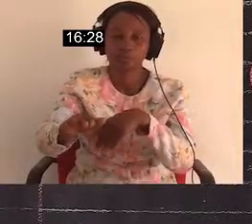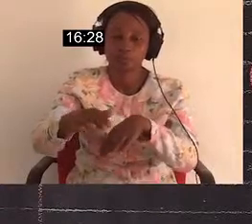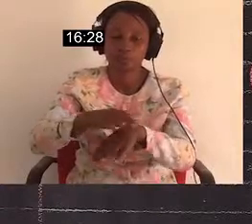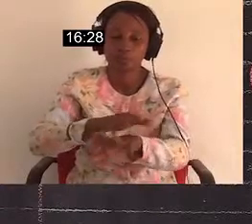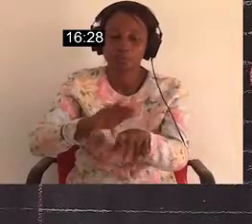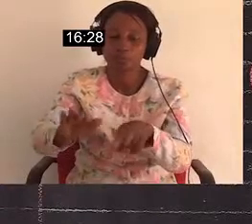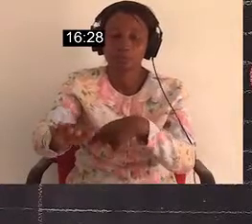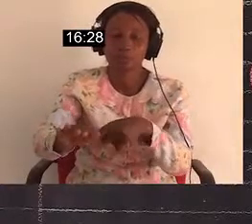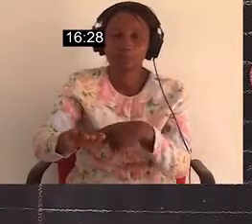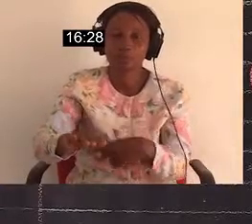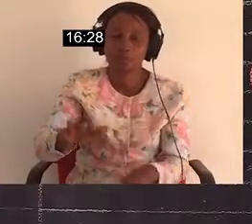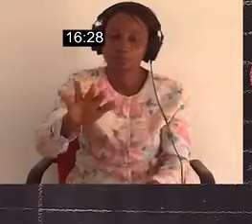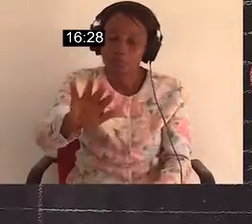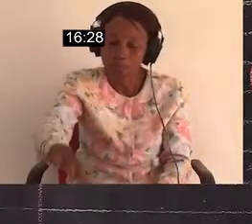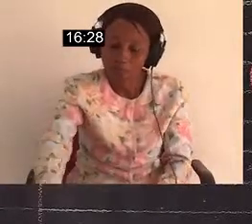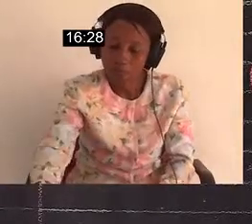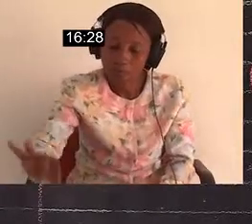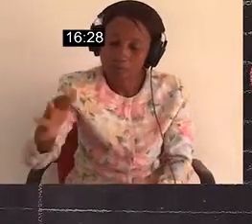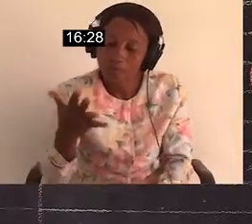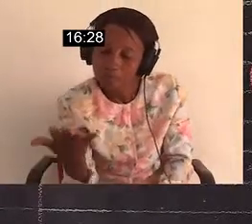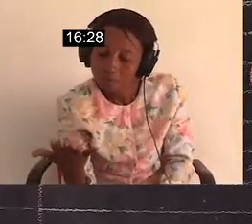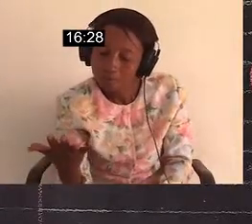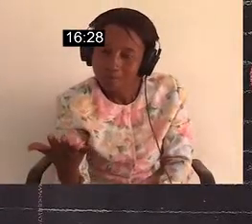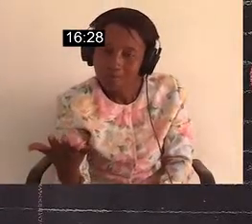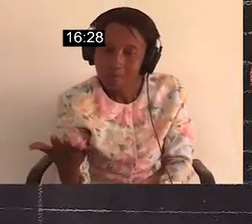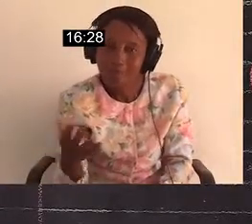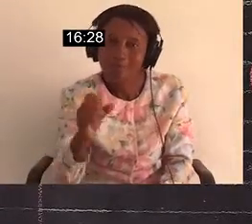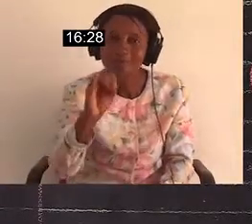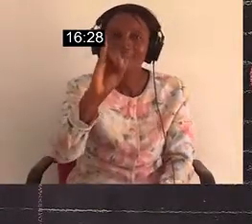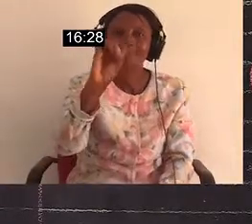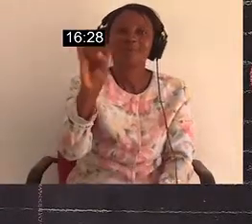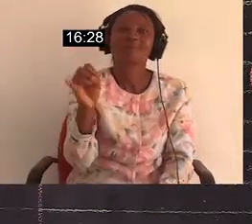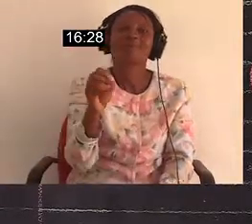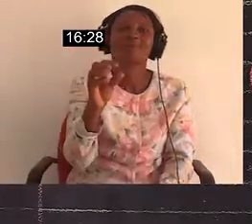Another card, turn upside down. What do you have? Job.